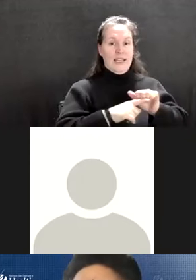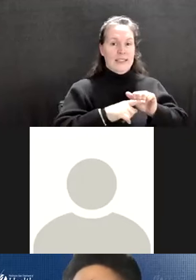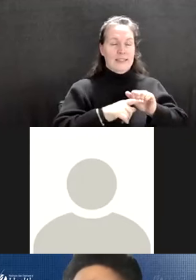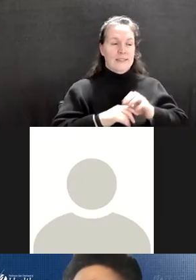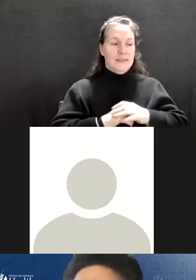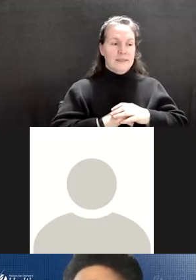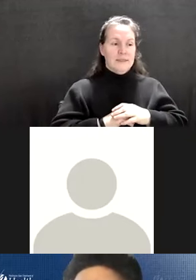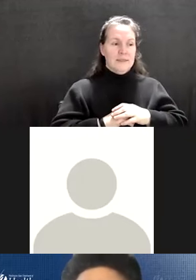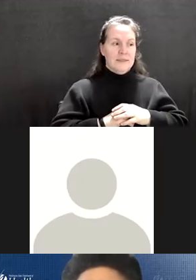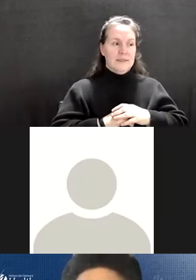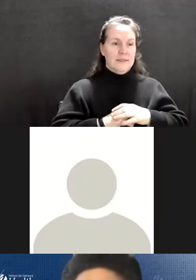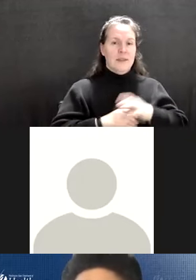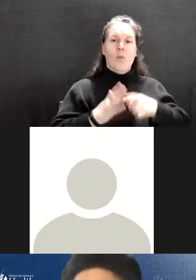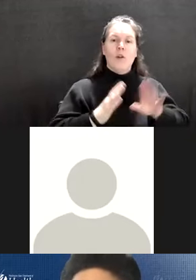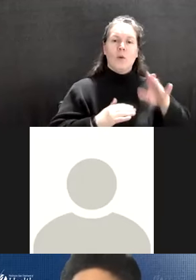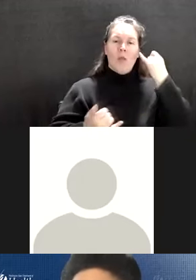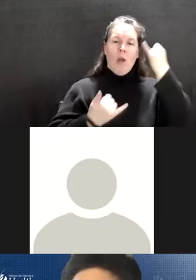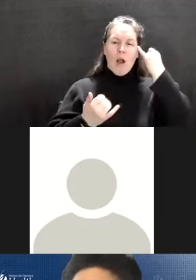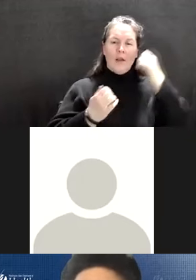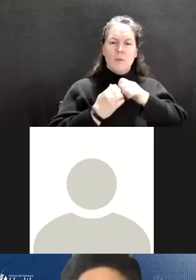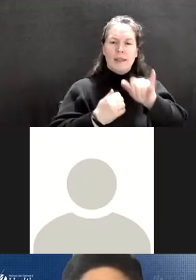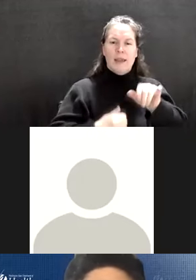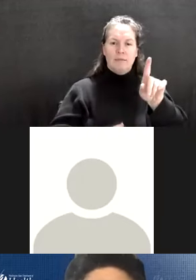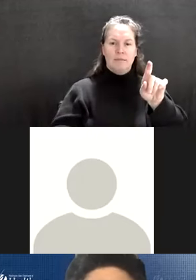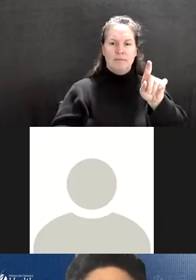What are your thoughts on that?